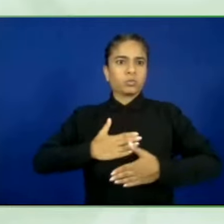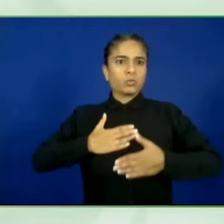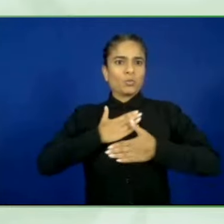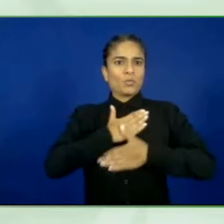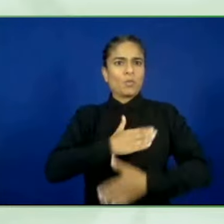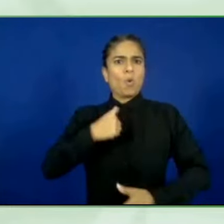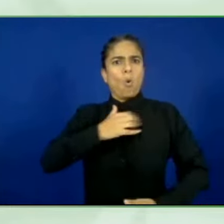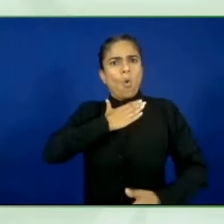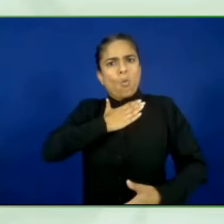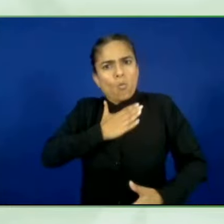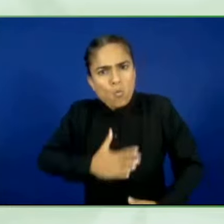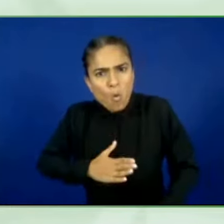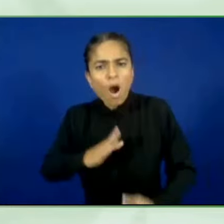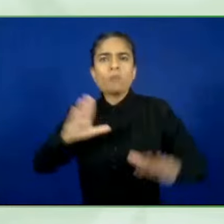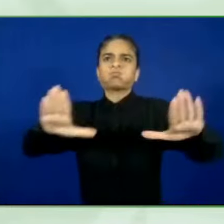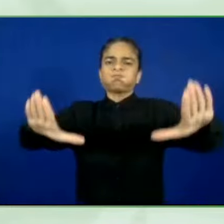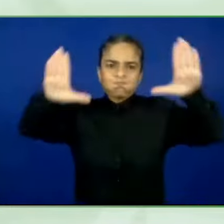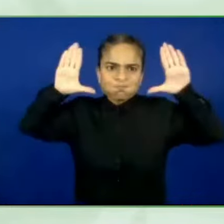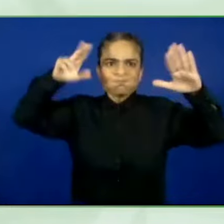feel